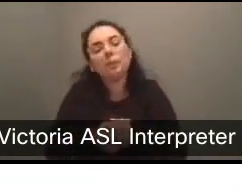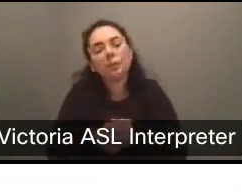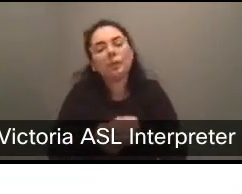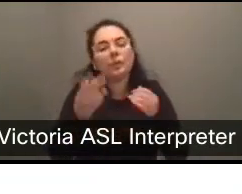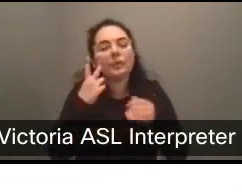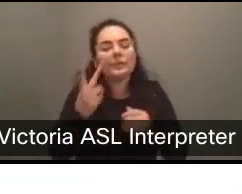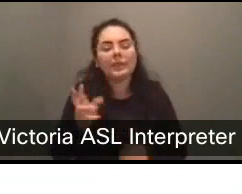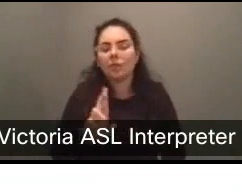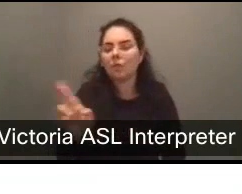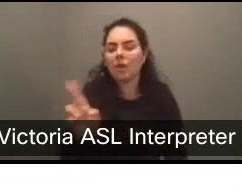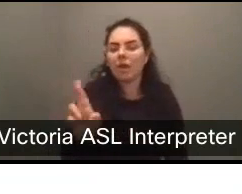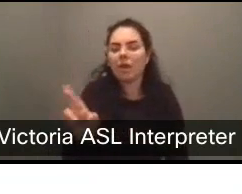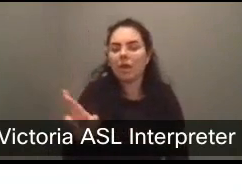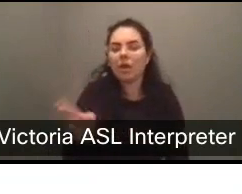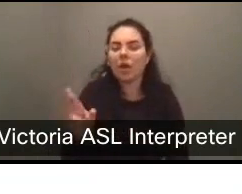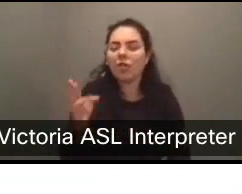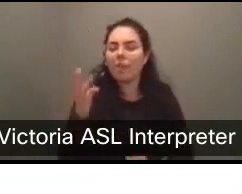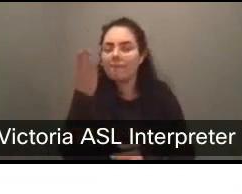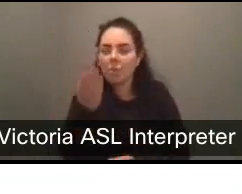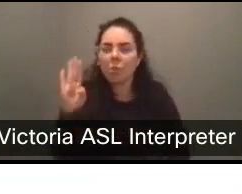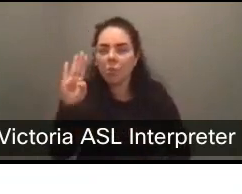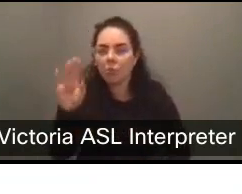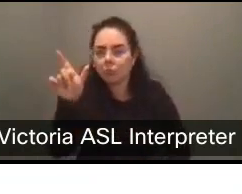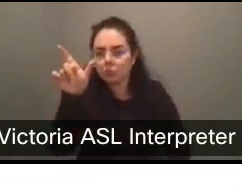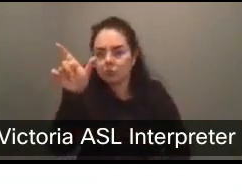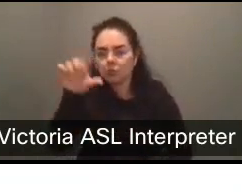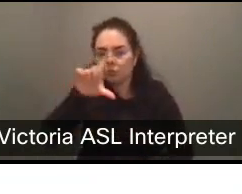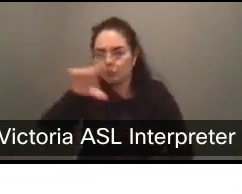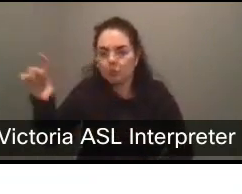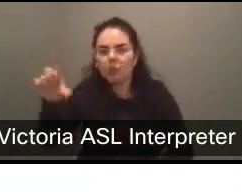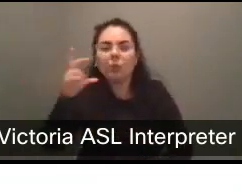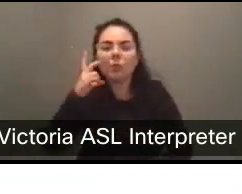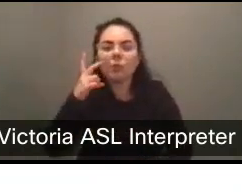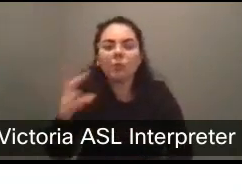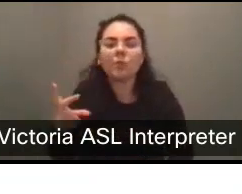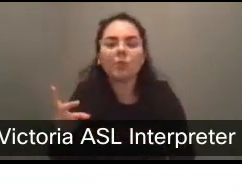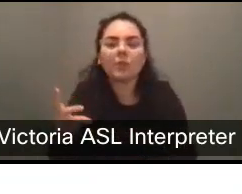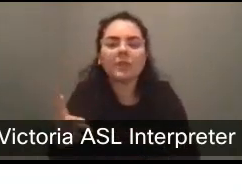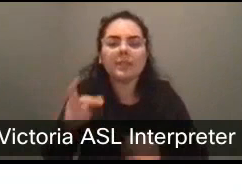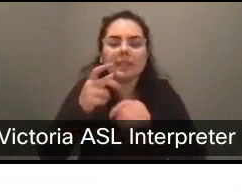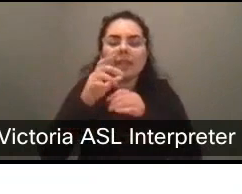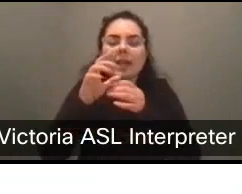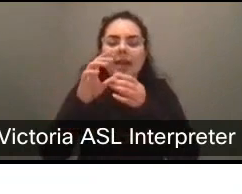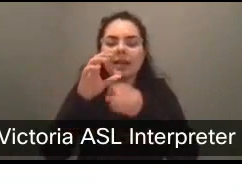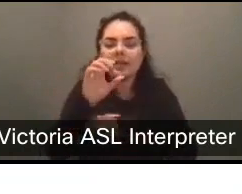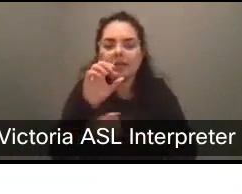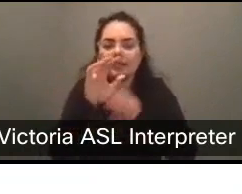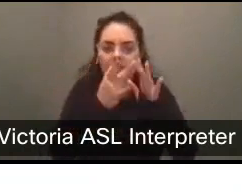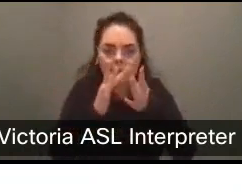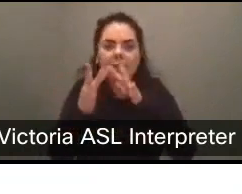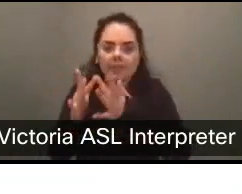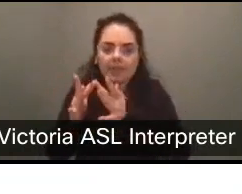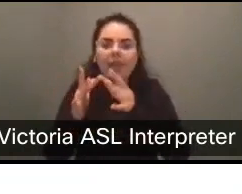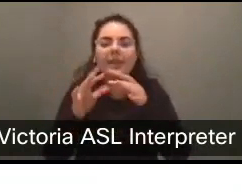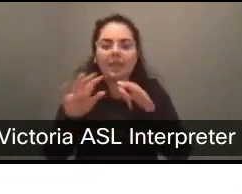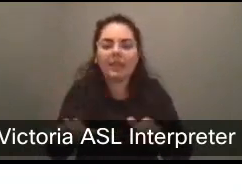side of your screen, so the darker blue color, you see we have heterogeneity in our site-by-site activation rate.